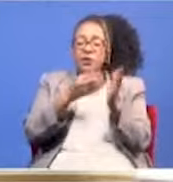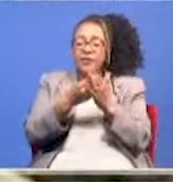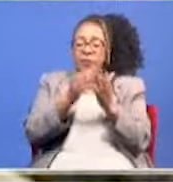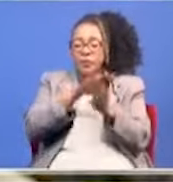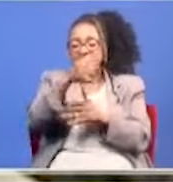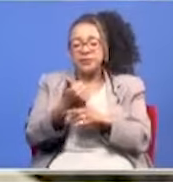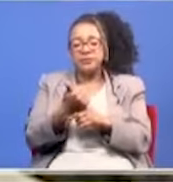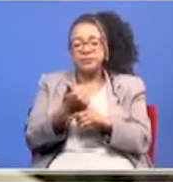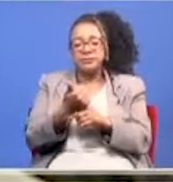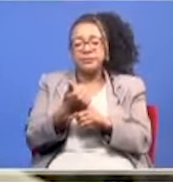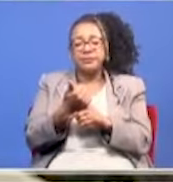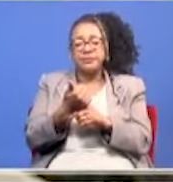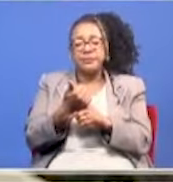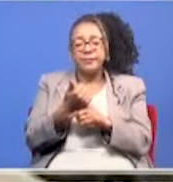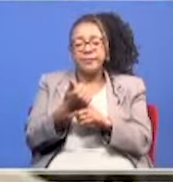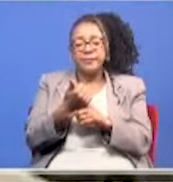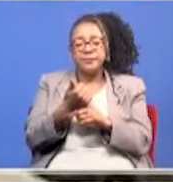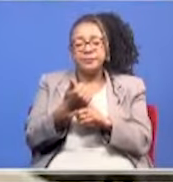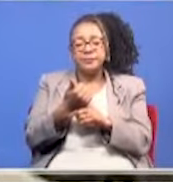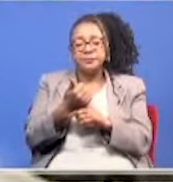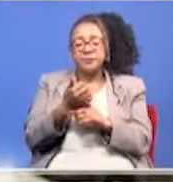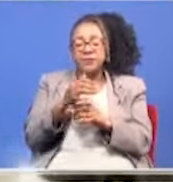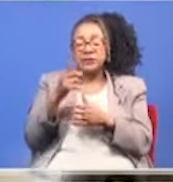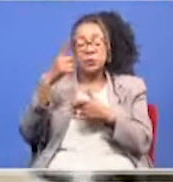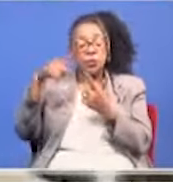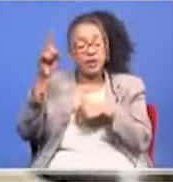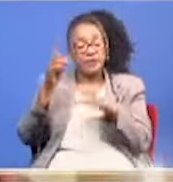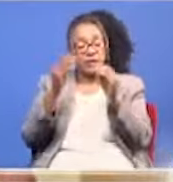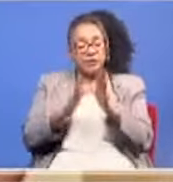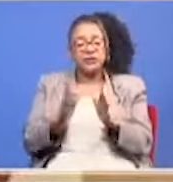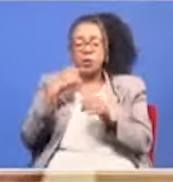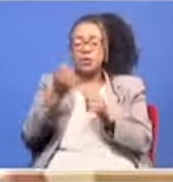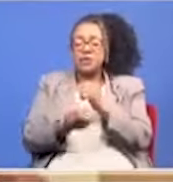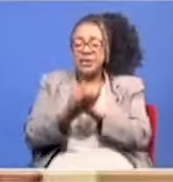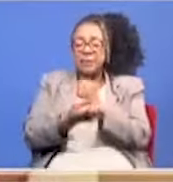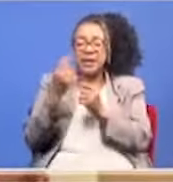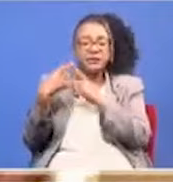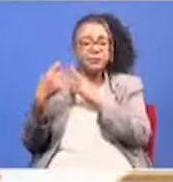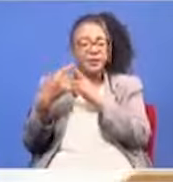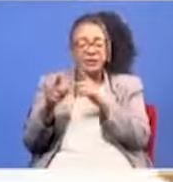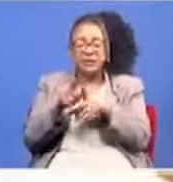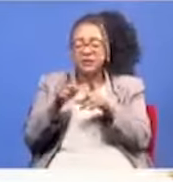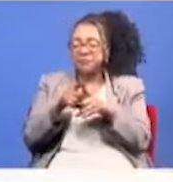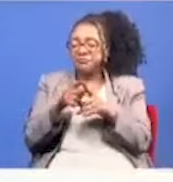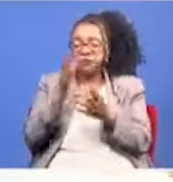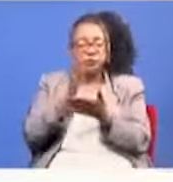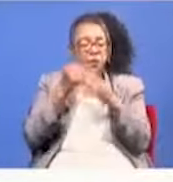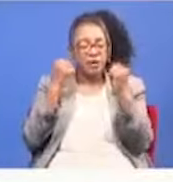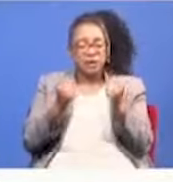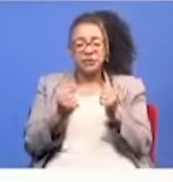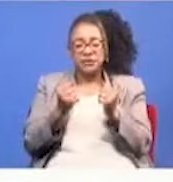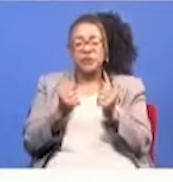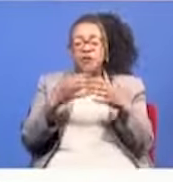costs. It is a win for the teacher, who describes his experience as tumultuous, more so for his family and